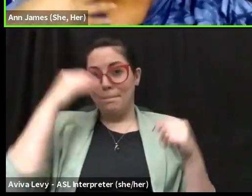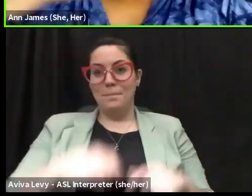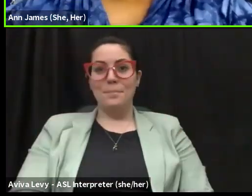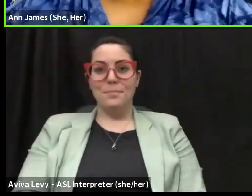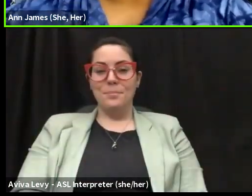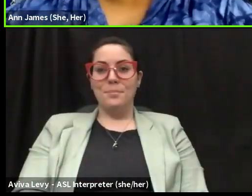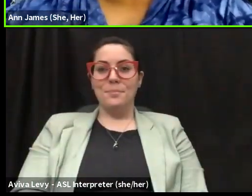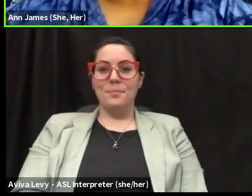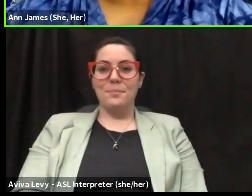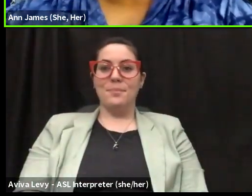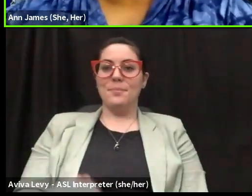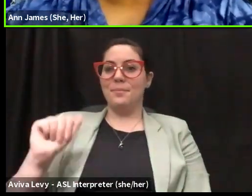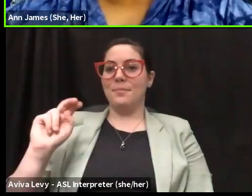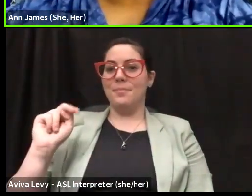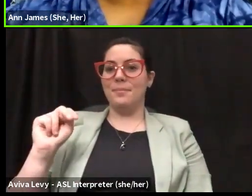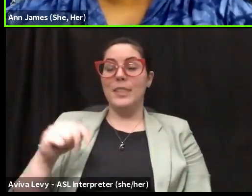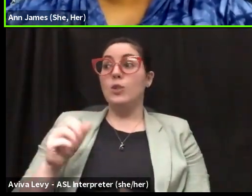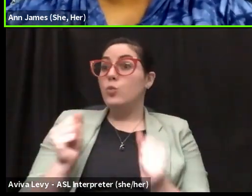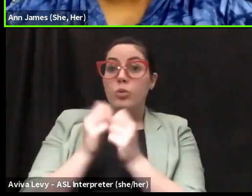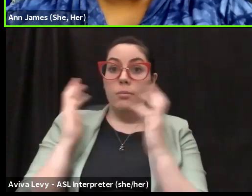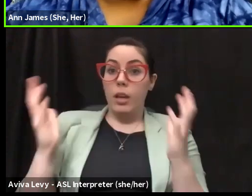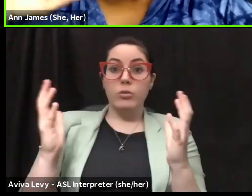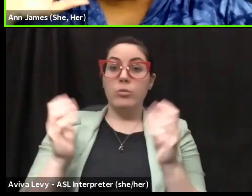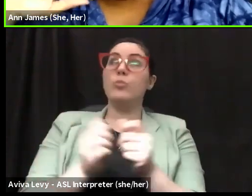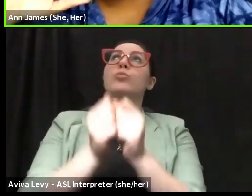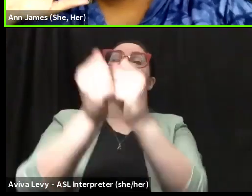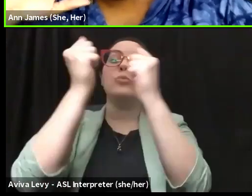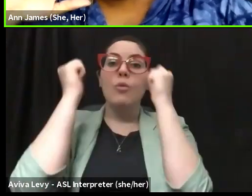There's so much. Yeah.